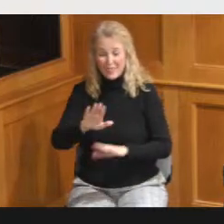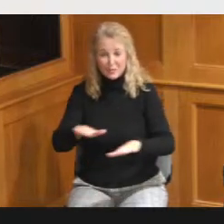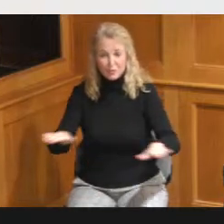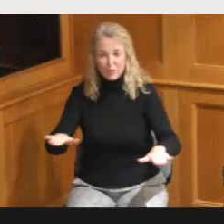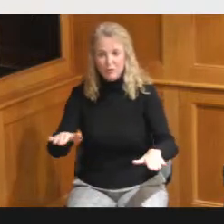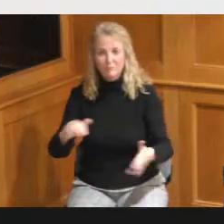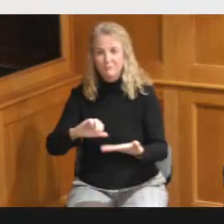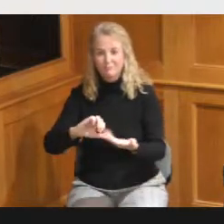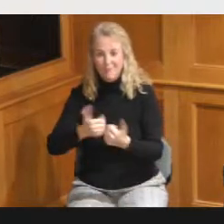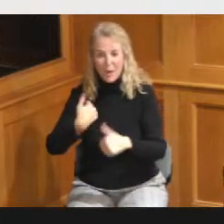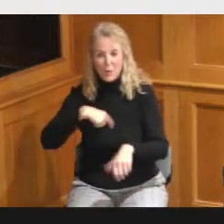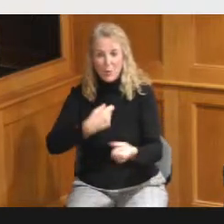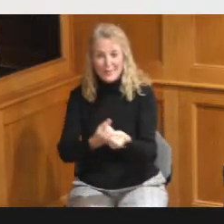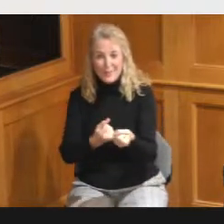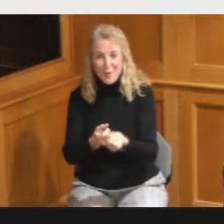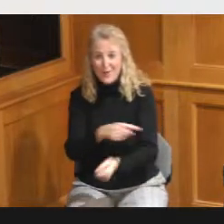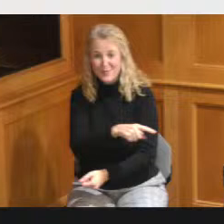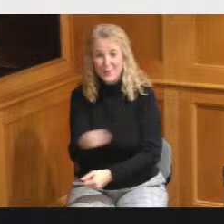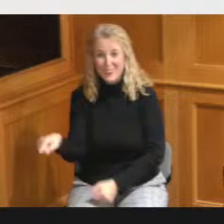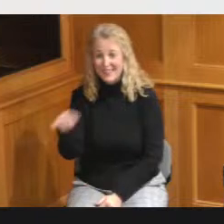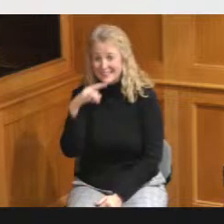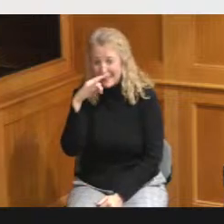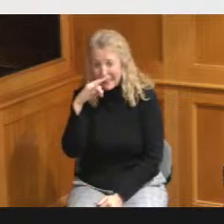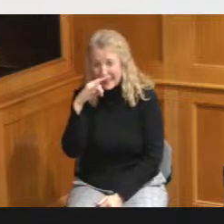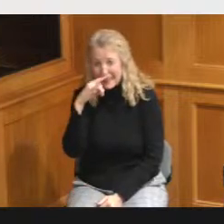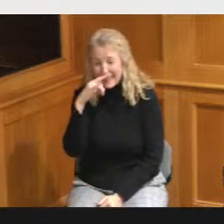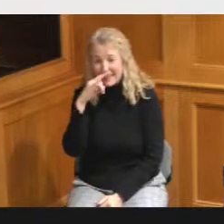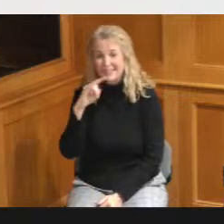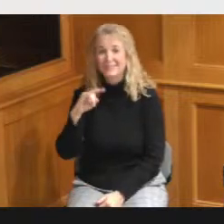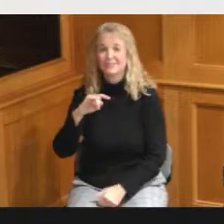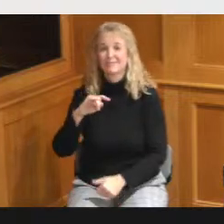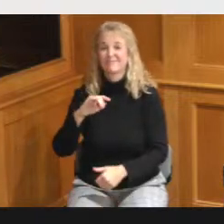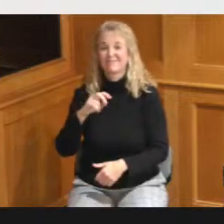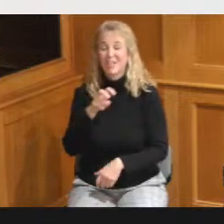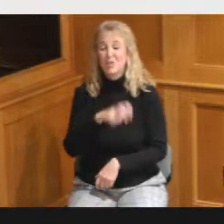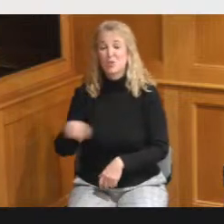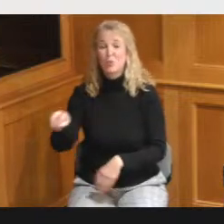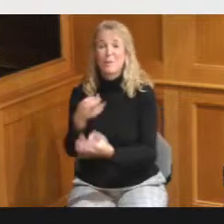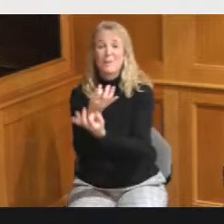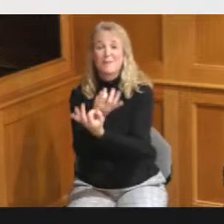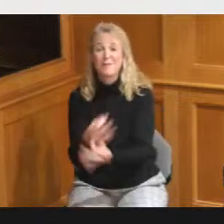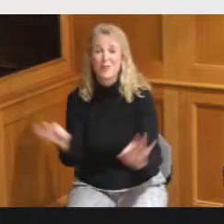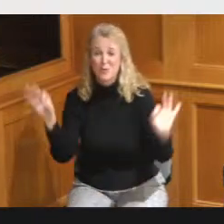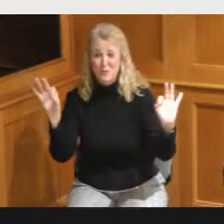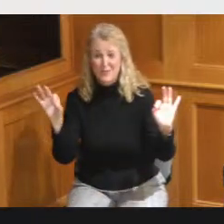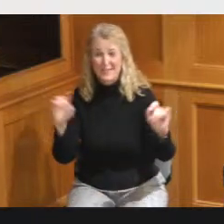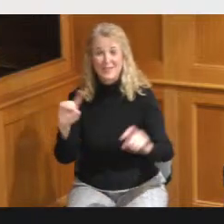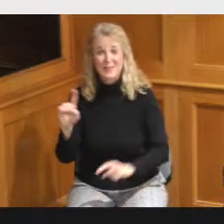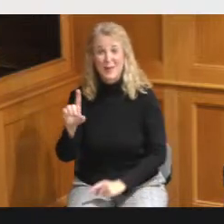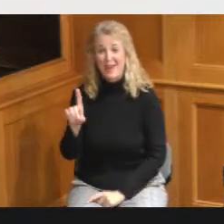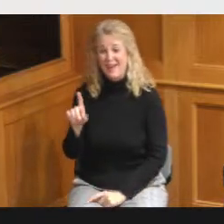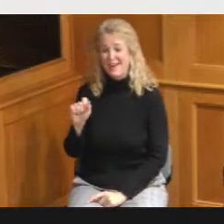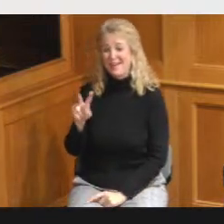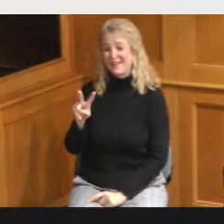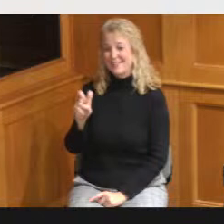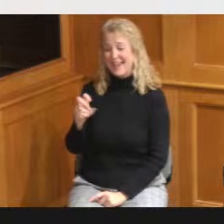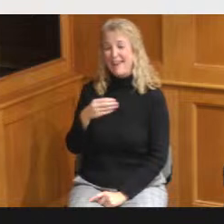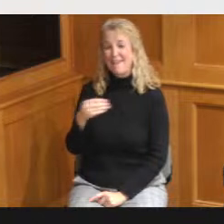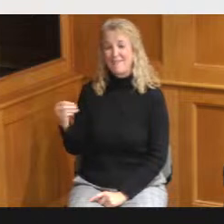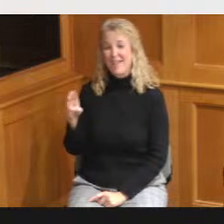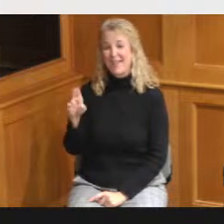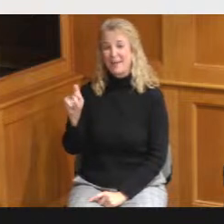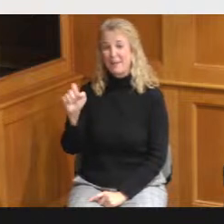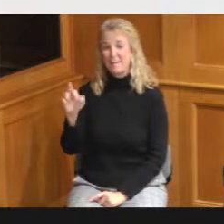rewarding them. And so these kids will be able to go on an all-expense paid trip to Dave & Buster's as a reward for going